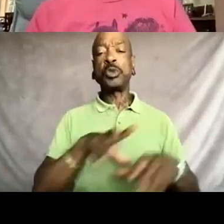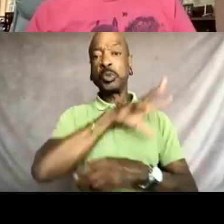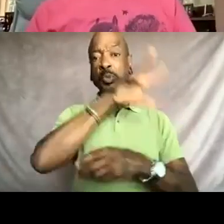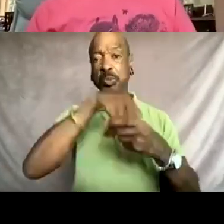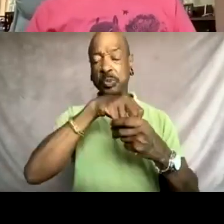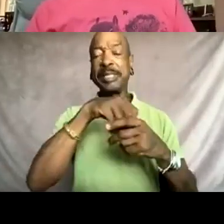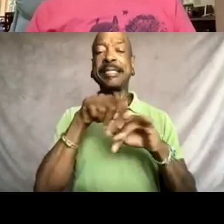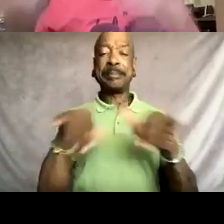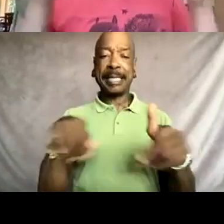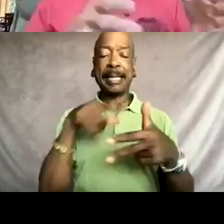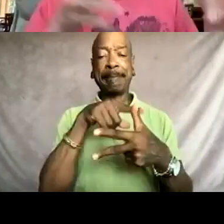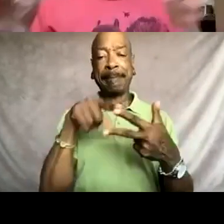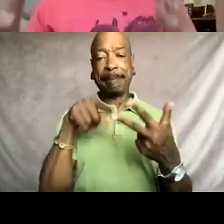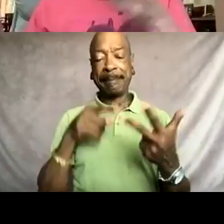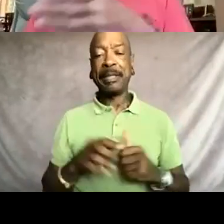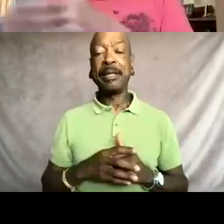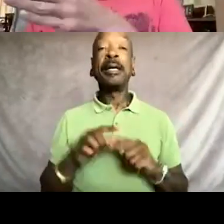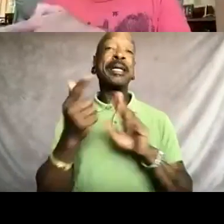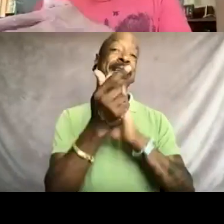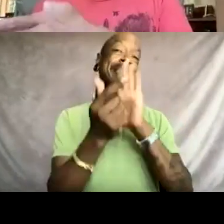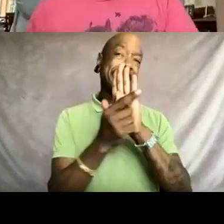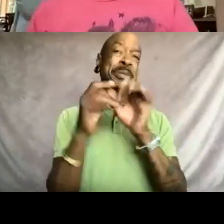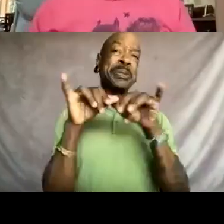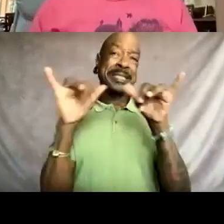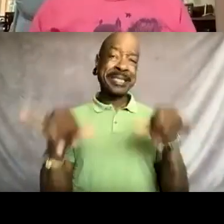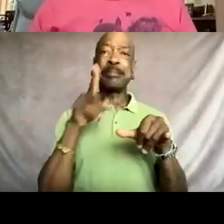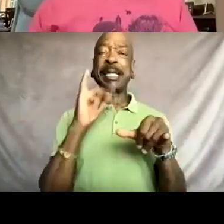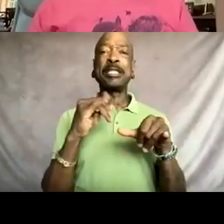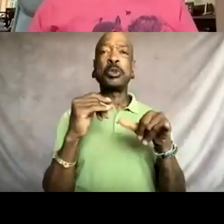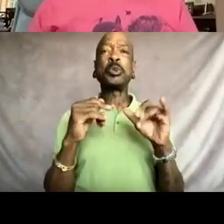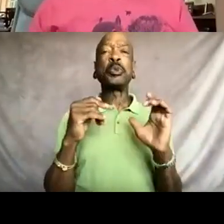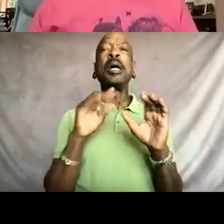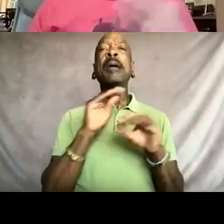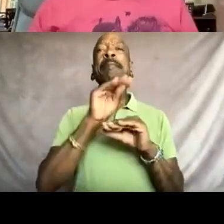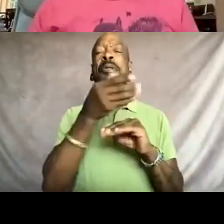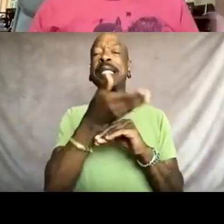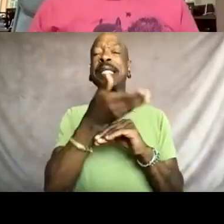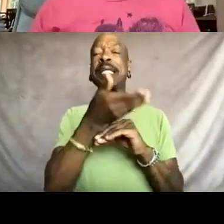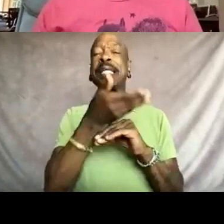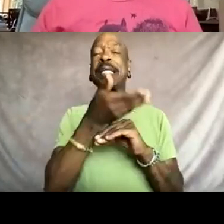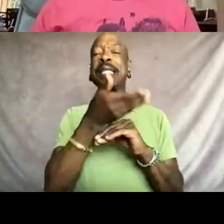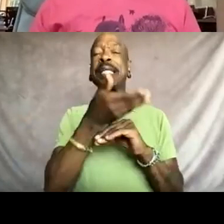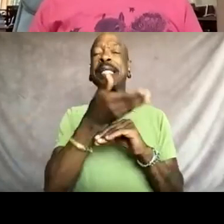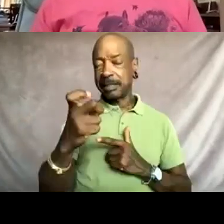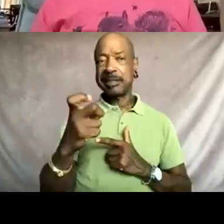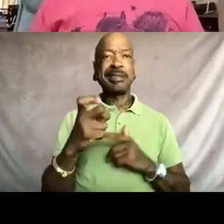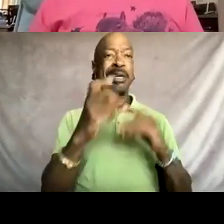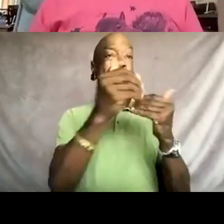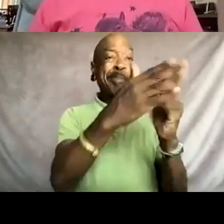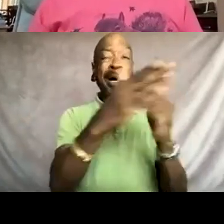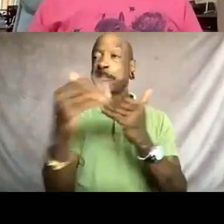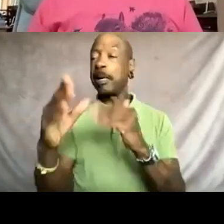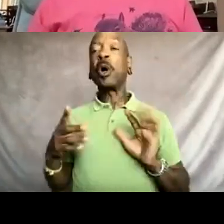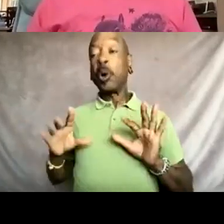time. But, our legal system likes to put things in boxes. So here we are. So we need to choose a cake, but there's still a